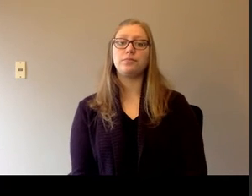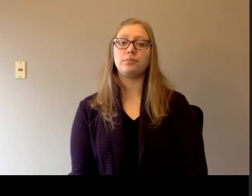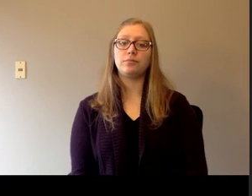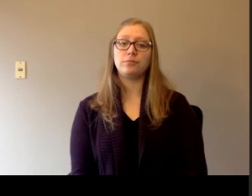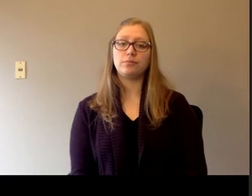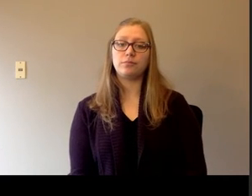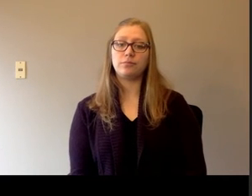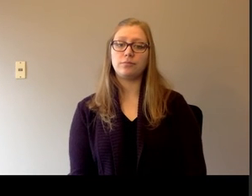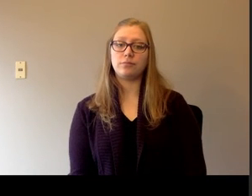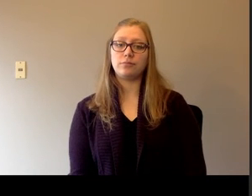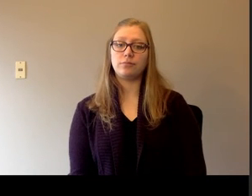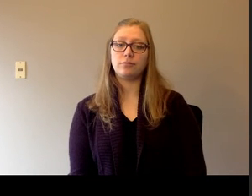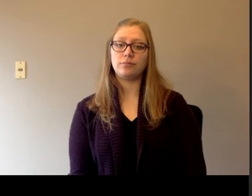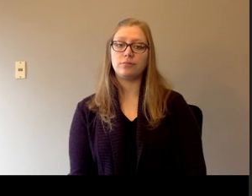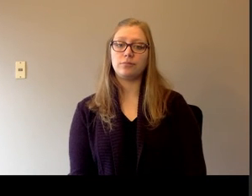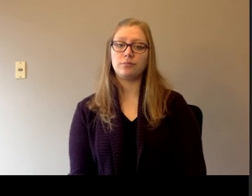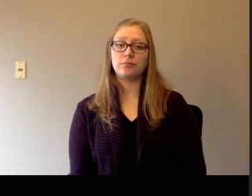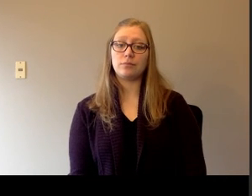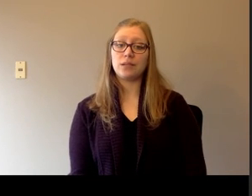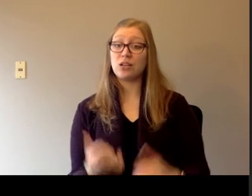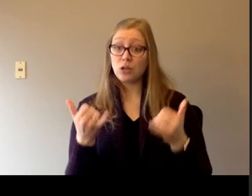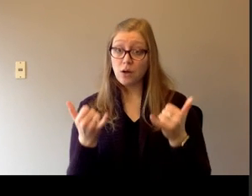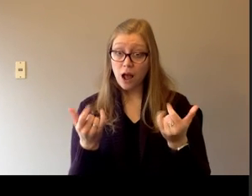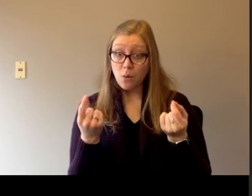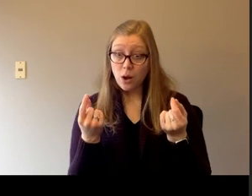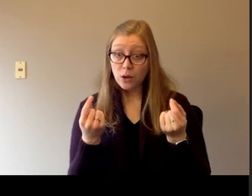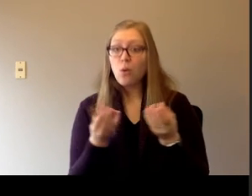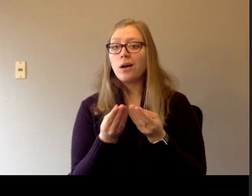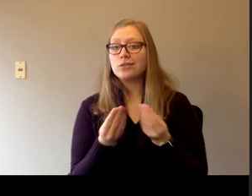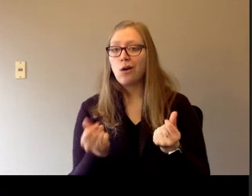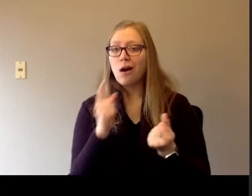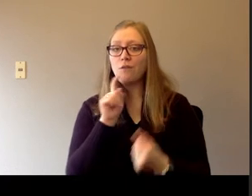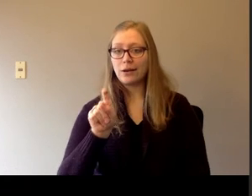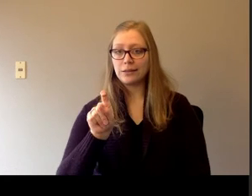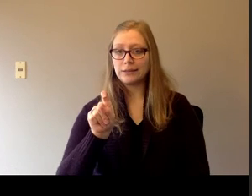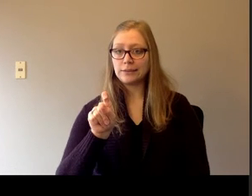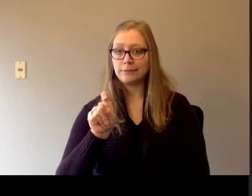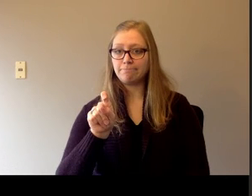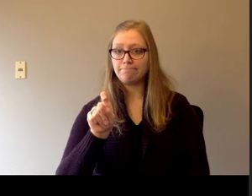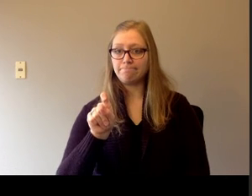be 126. So we just have to solve this for x, and then